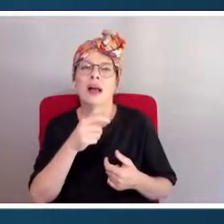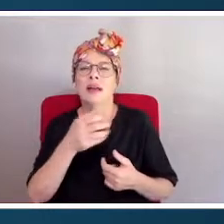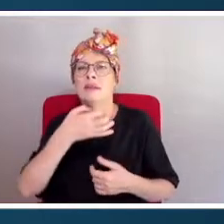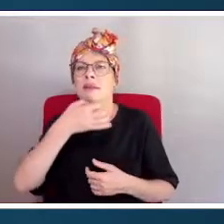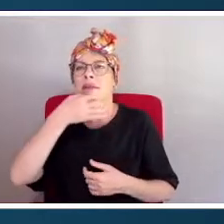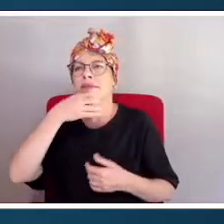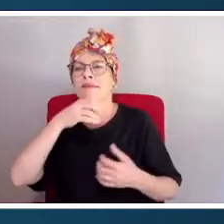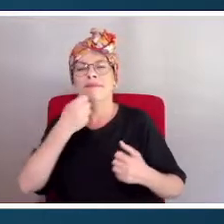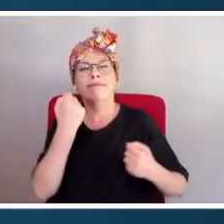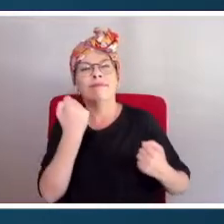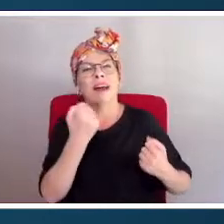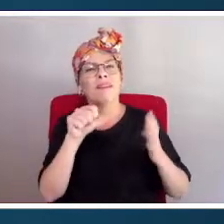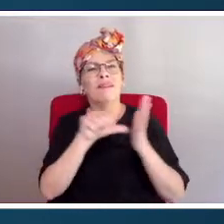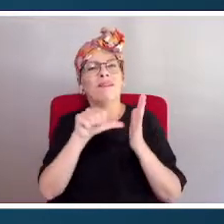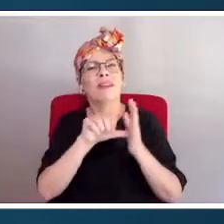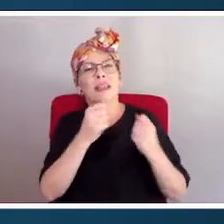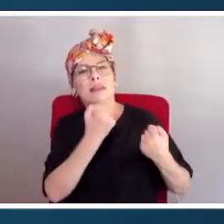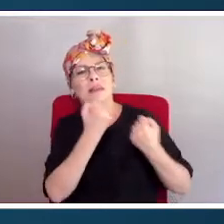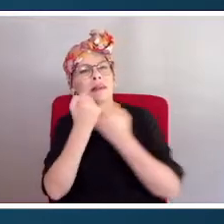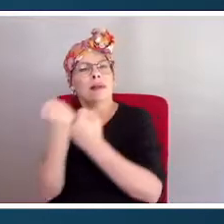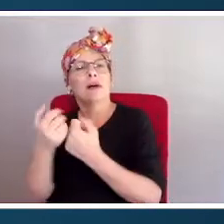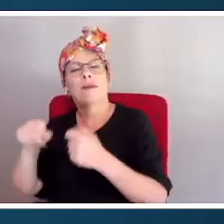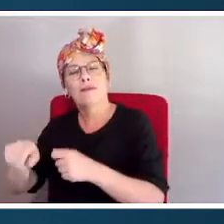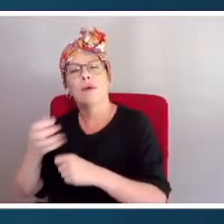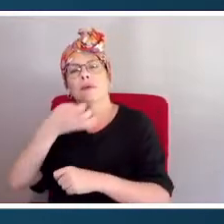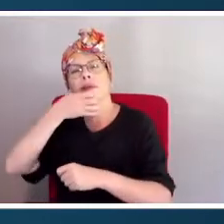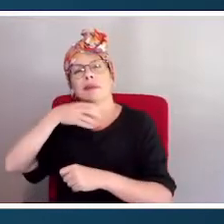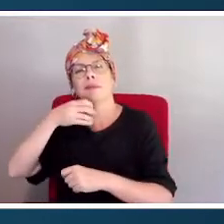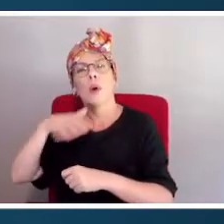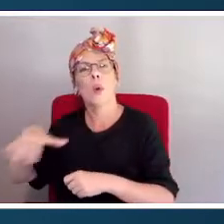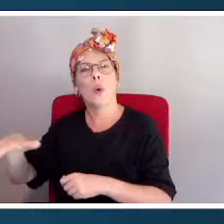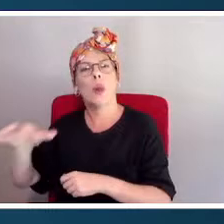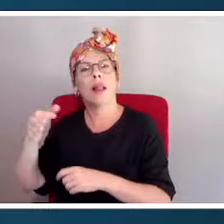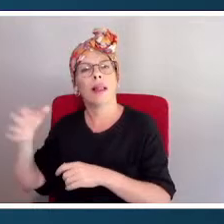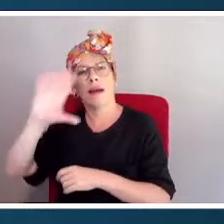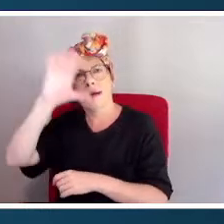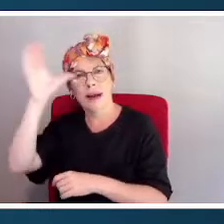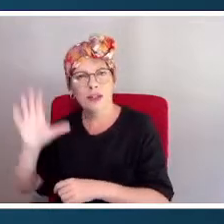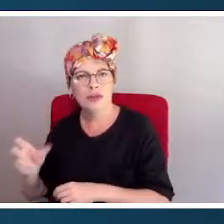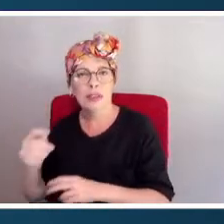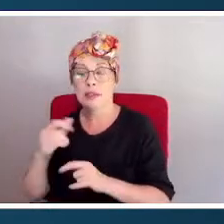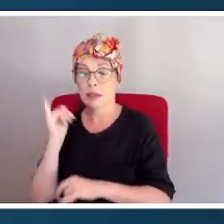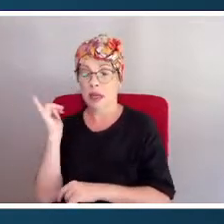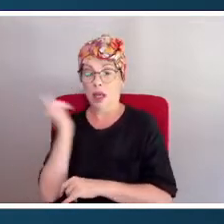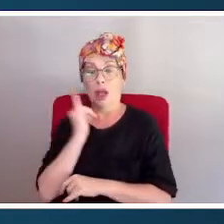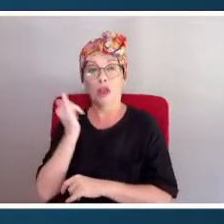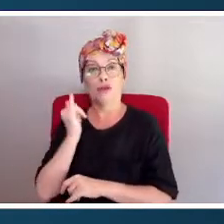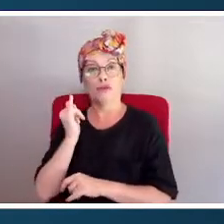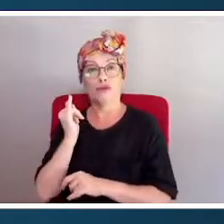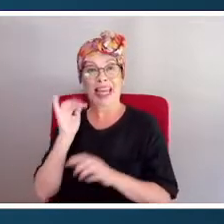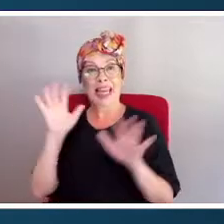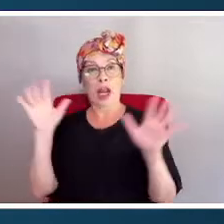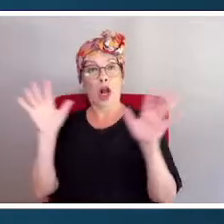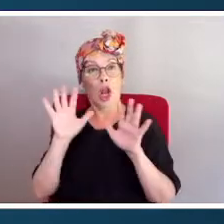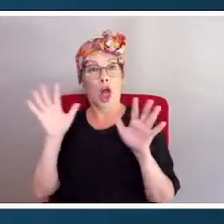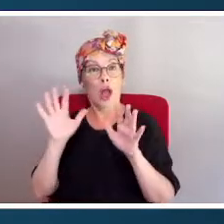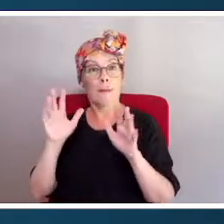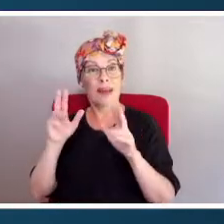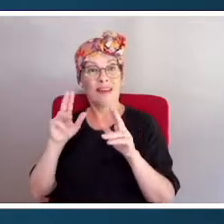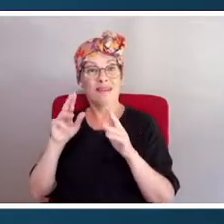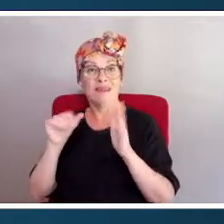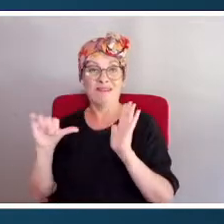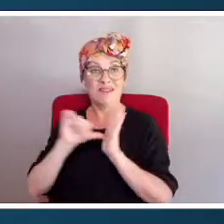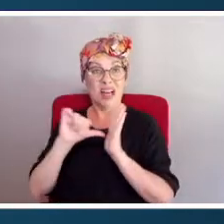particularly windows for small states. From the Green Climate Fund to climate funds within the ADB, World